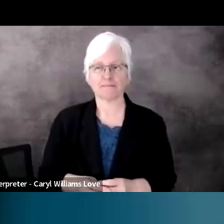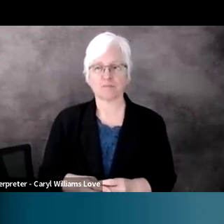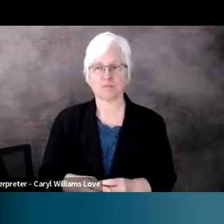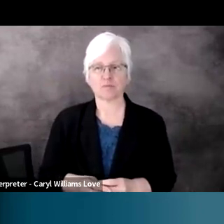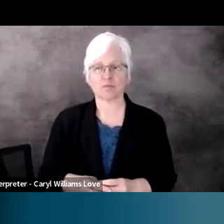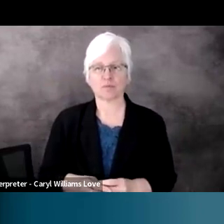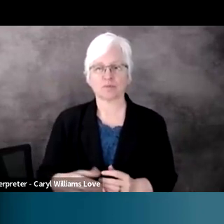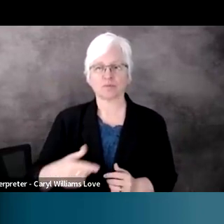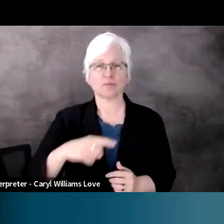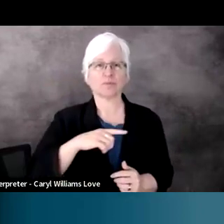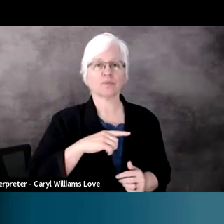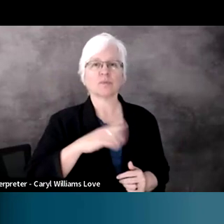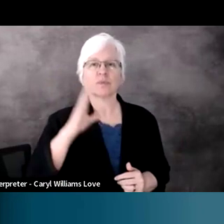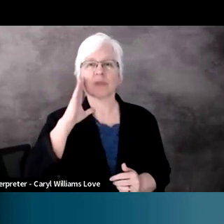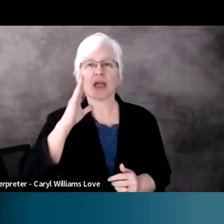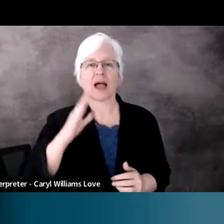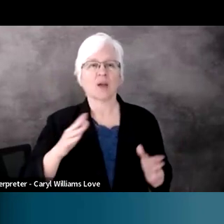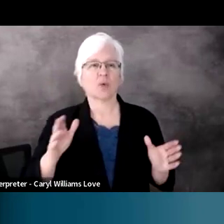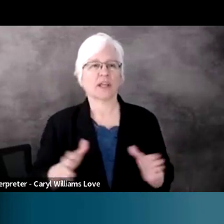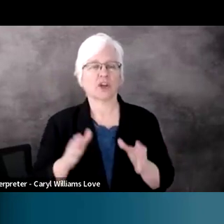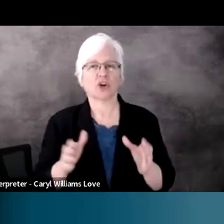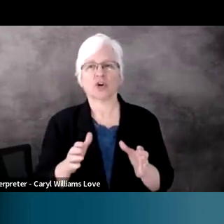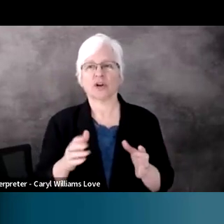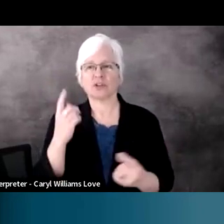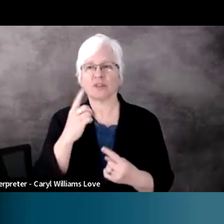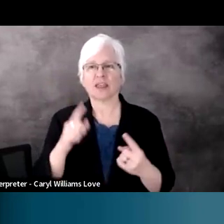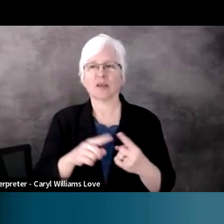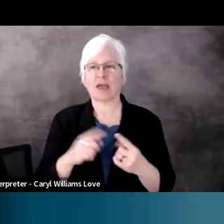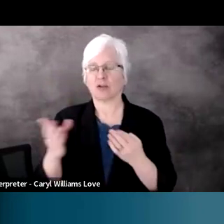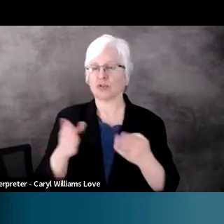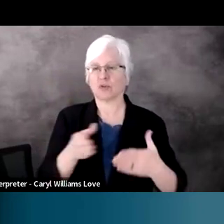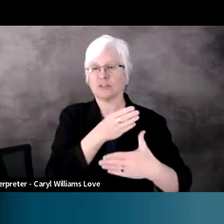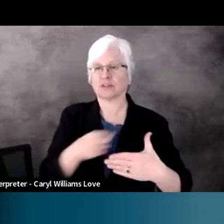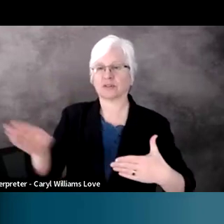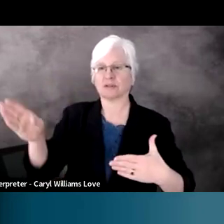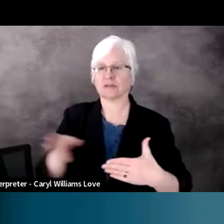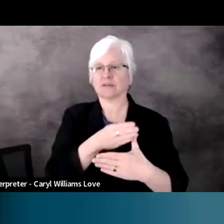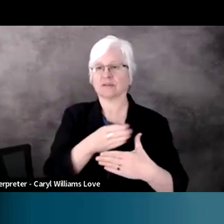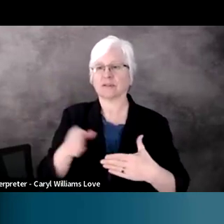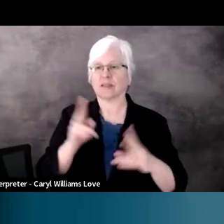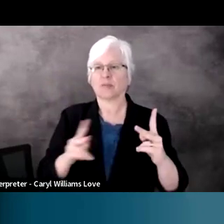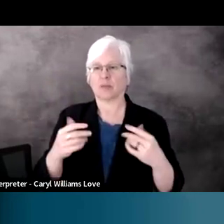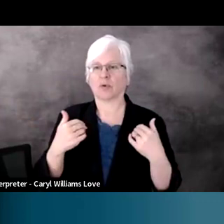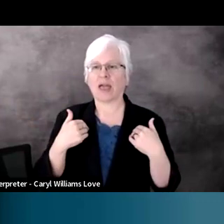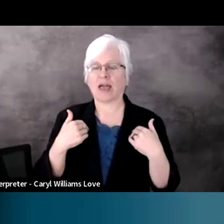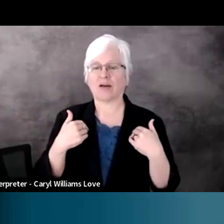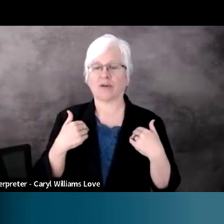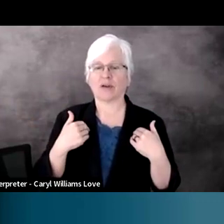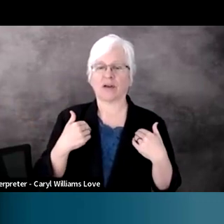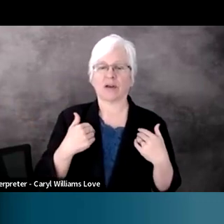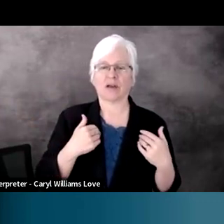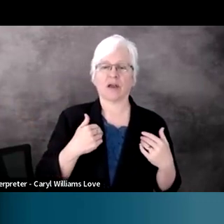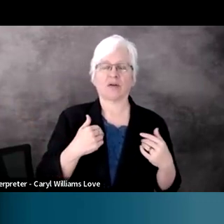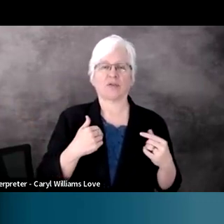Yes, I would just encourage thinking about the array of services that people could engage in from lower T to capital